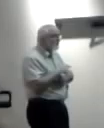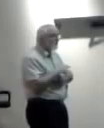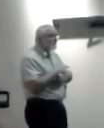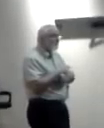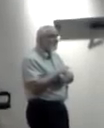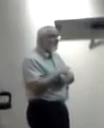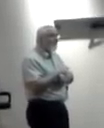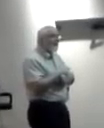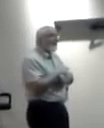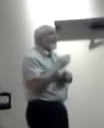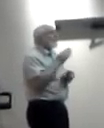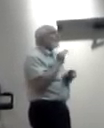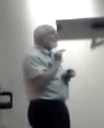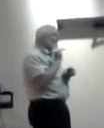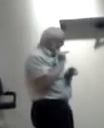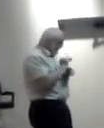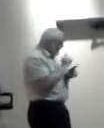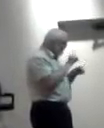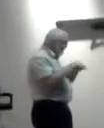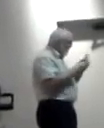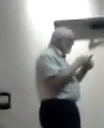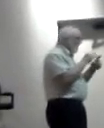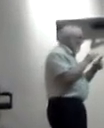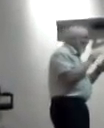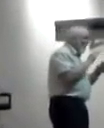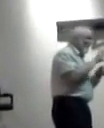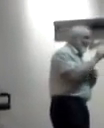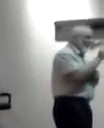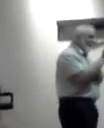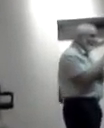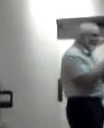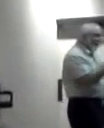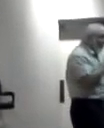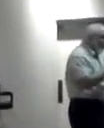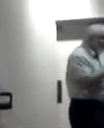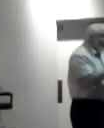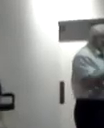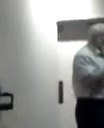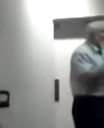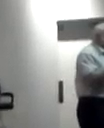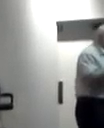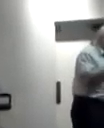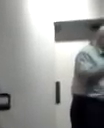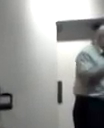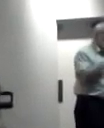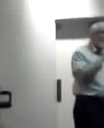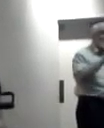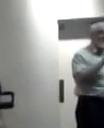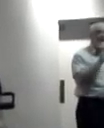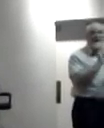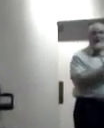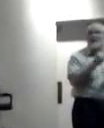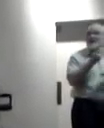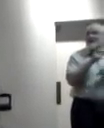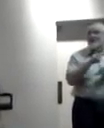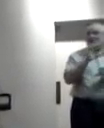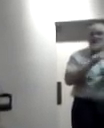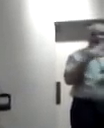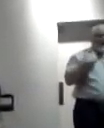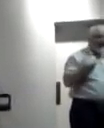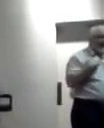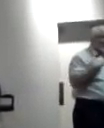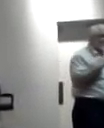The nights that she goes out on a date and she comes back and you have been doing that with her, I guarantee you're going to have less tums to